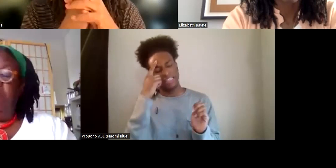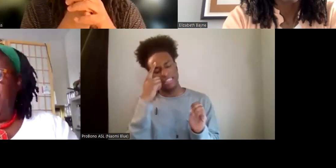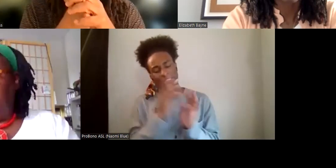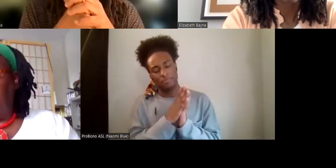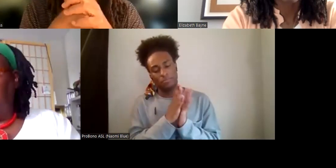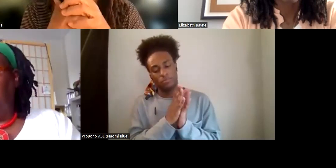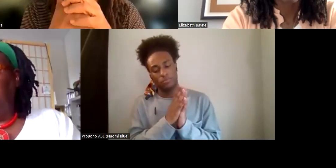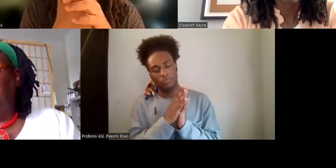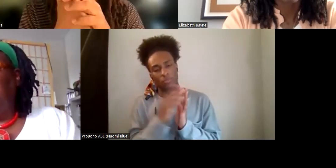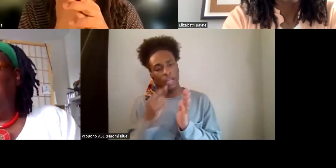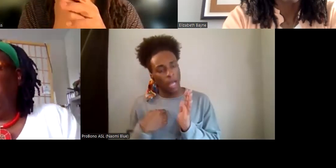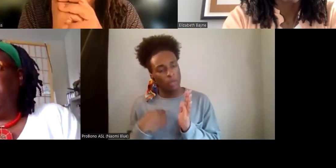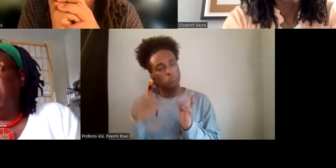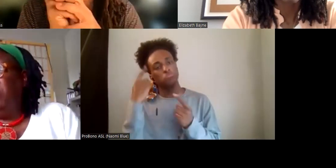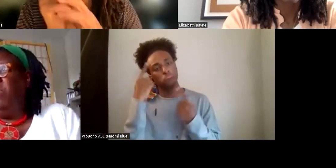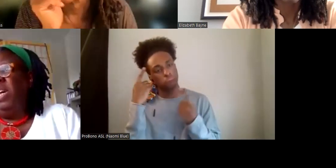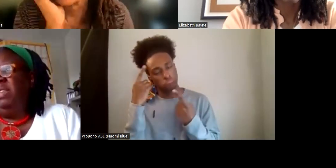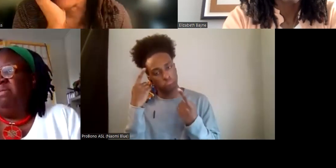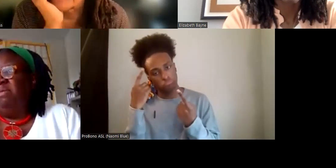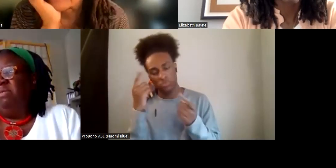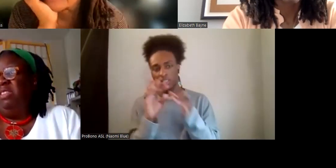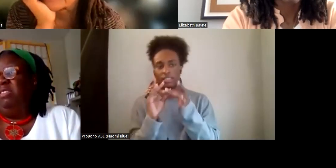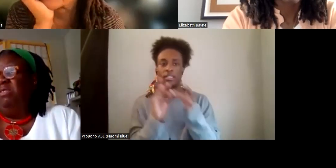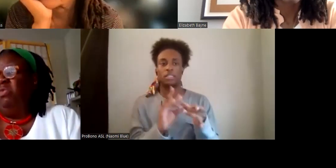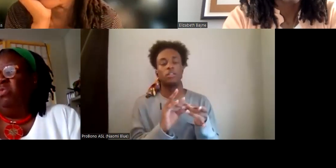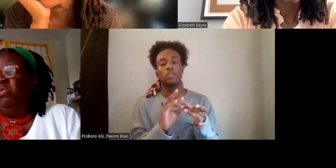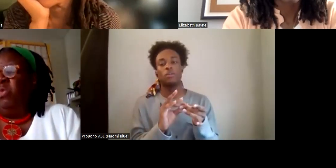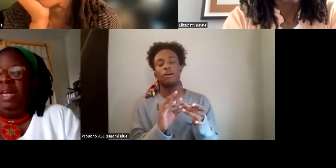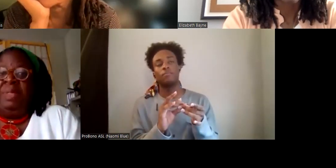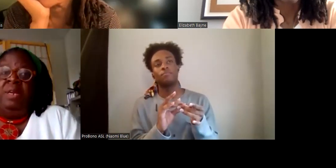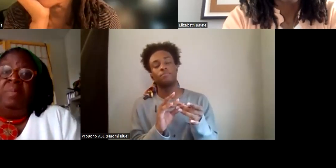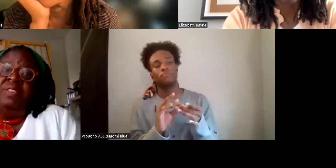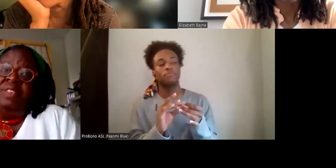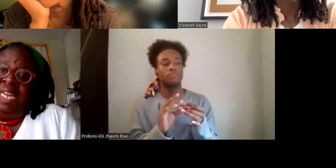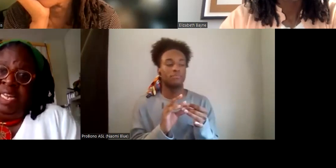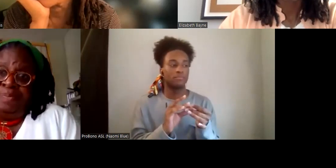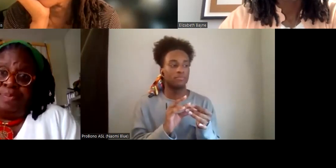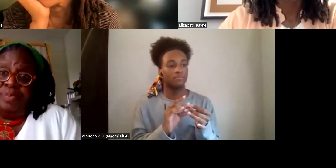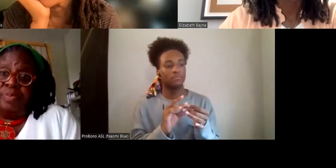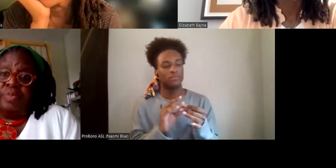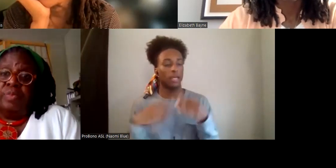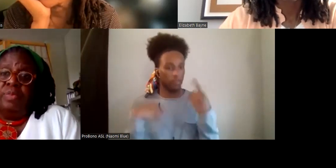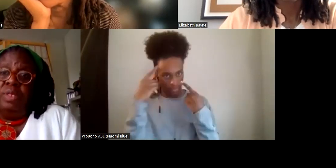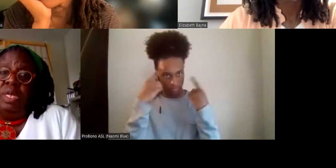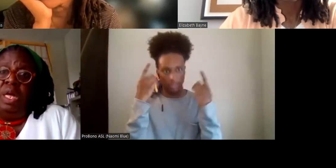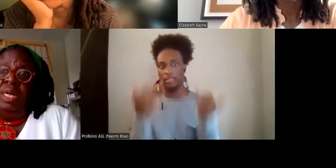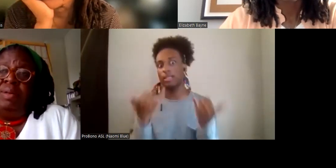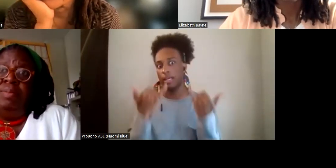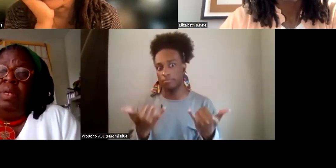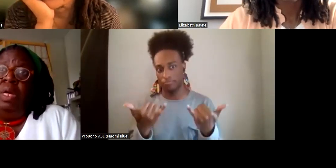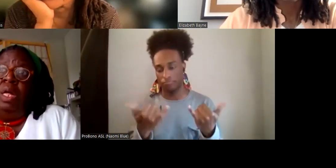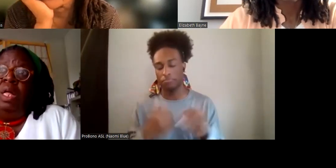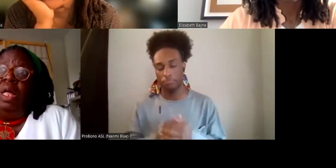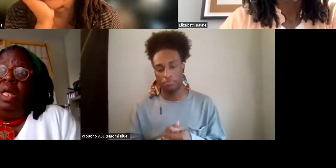was thinking about, just in terms of what I'm thinking about today,